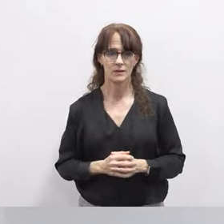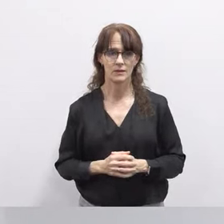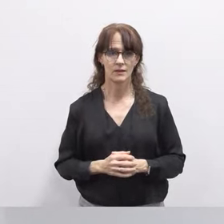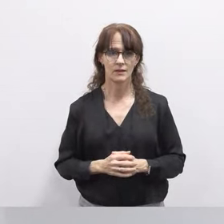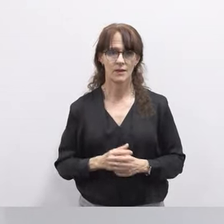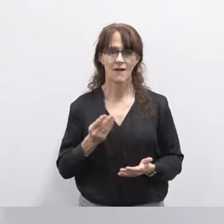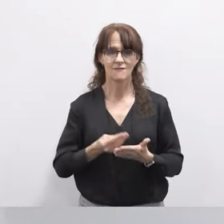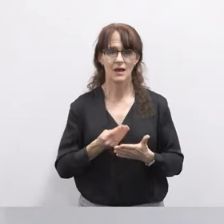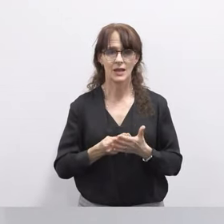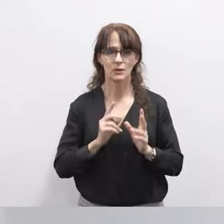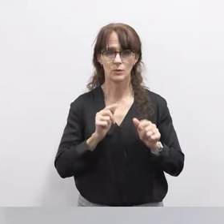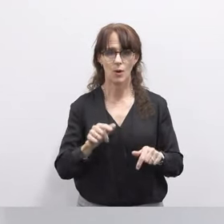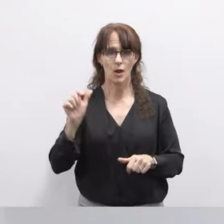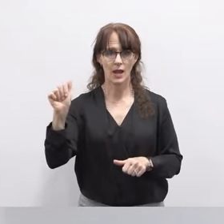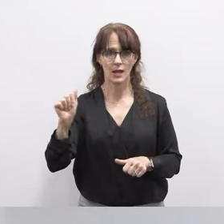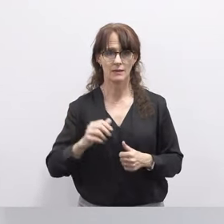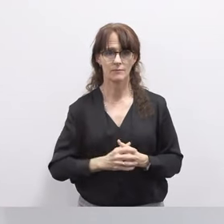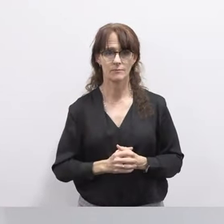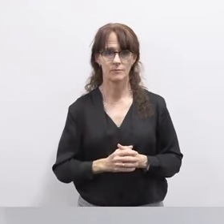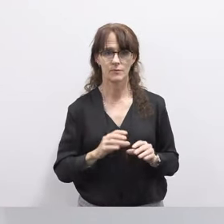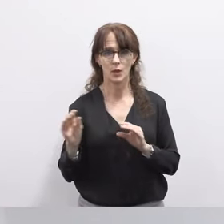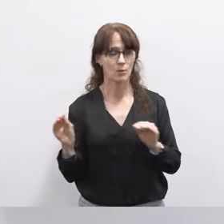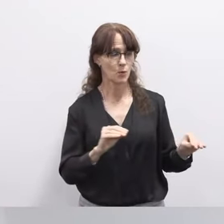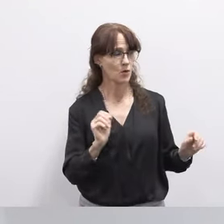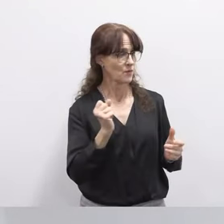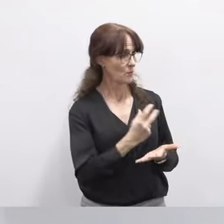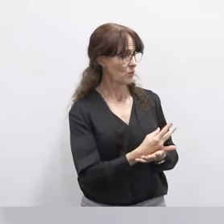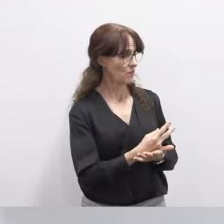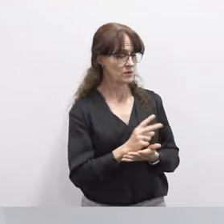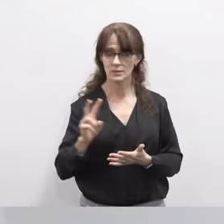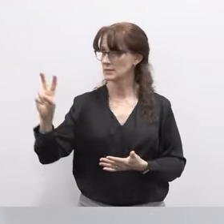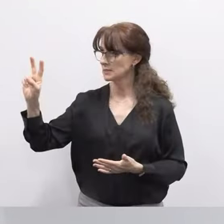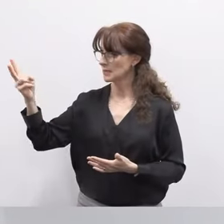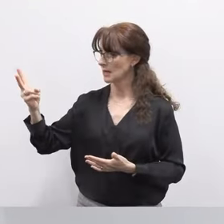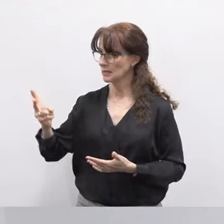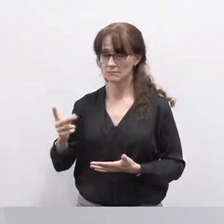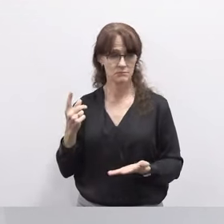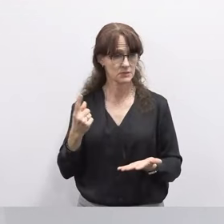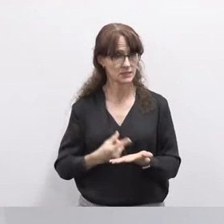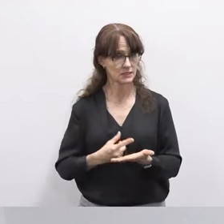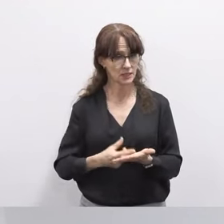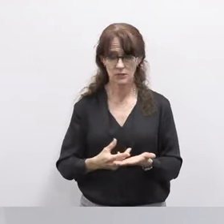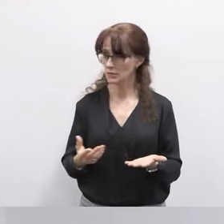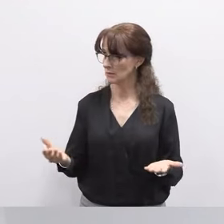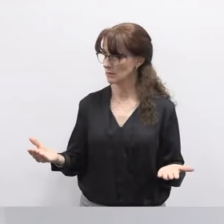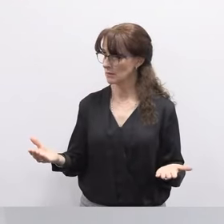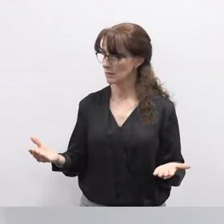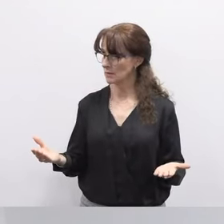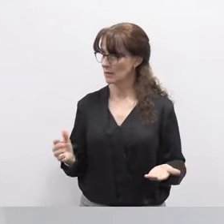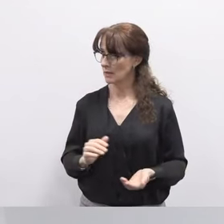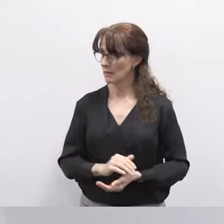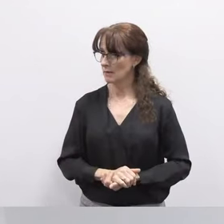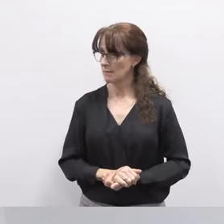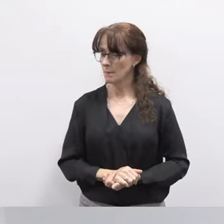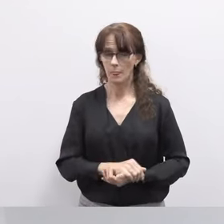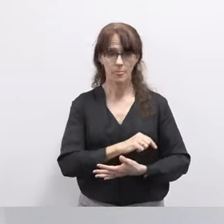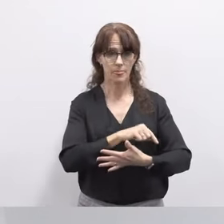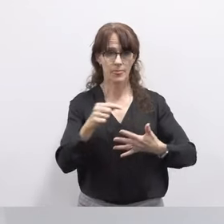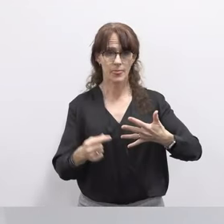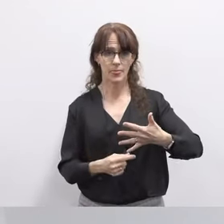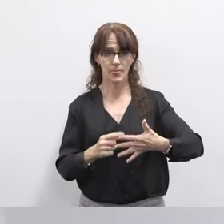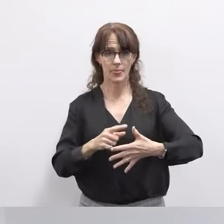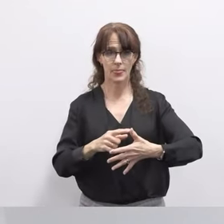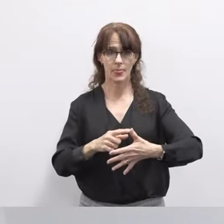Finance report A. Move approval. Second. Any discussion? Do a roll call. Mr.